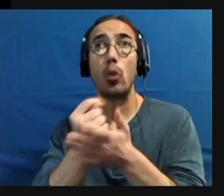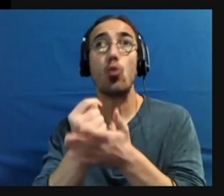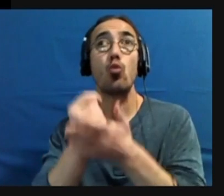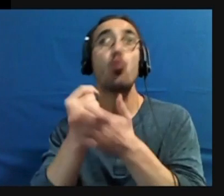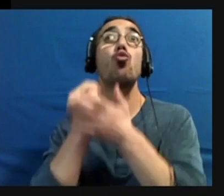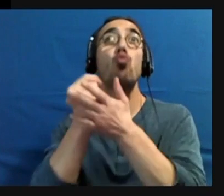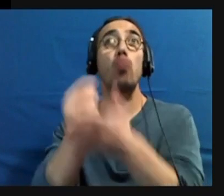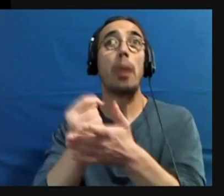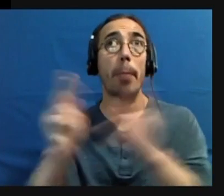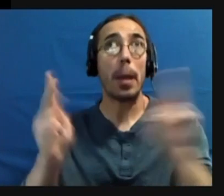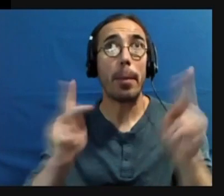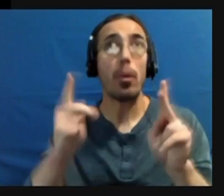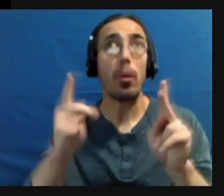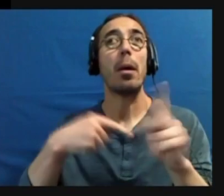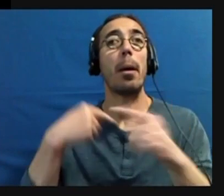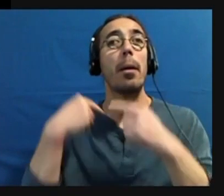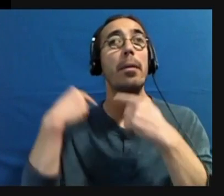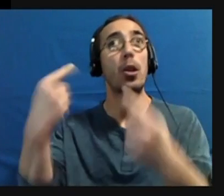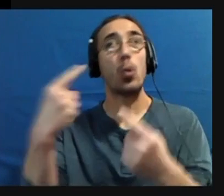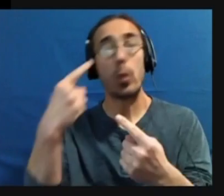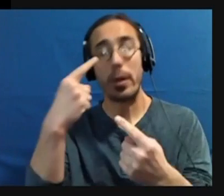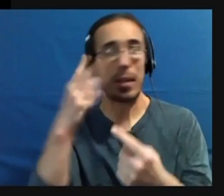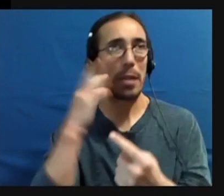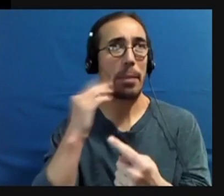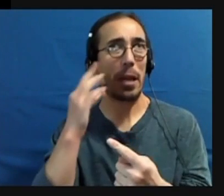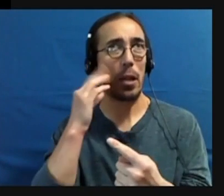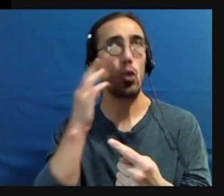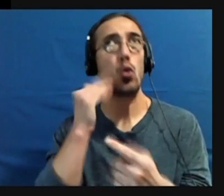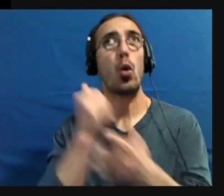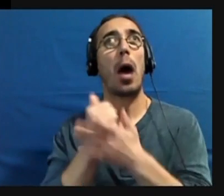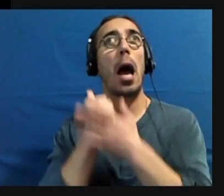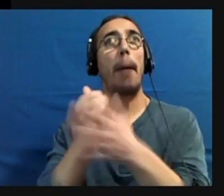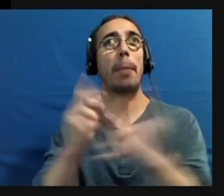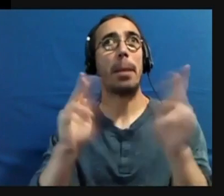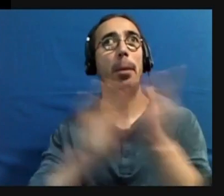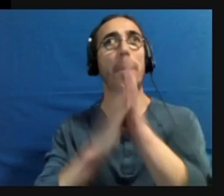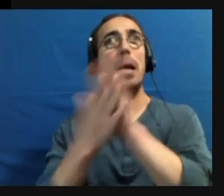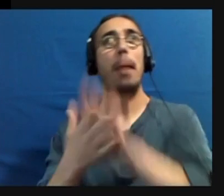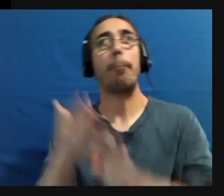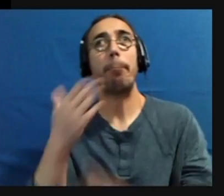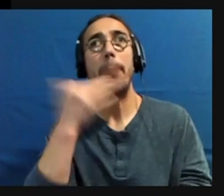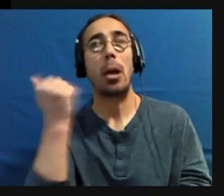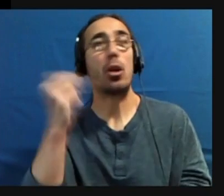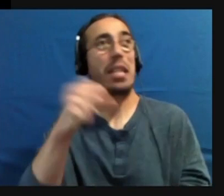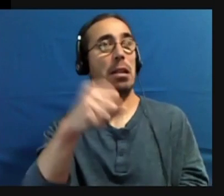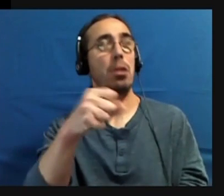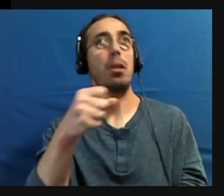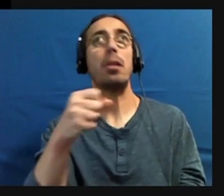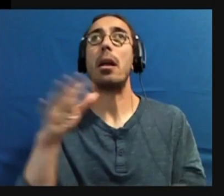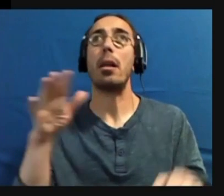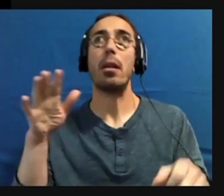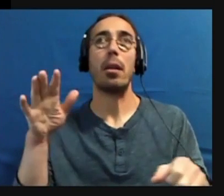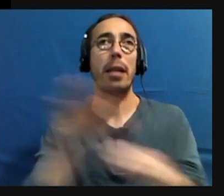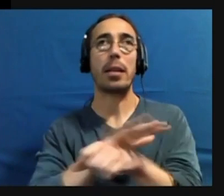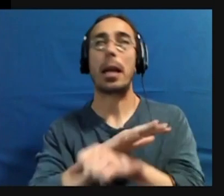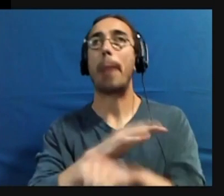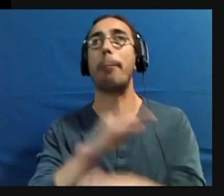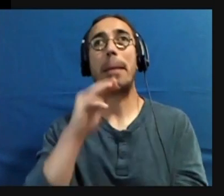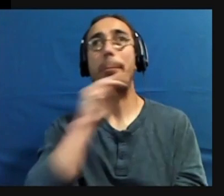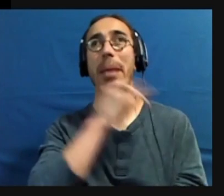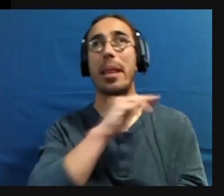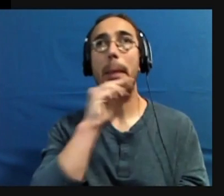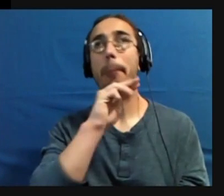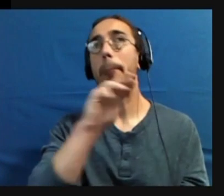sensory experience by being better? Yes, that is a complete myth. If you